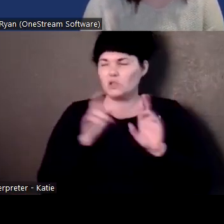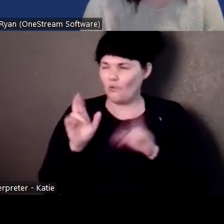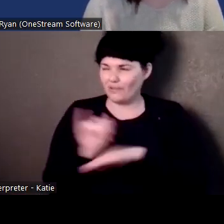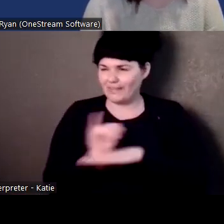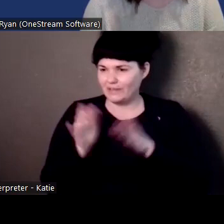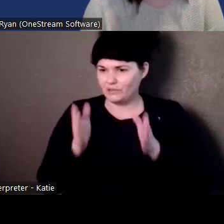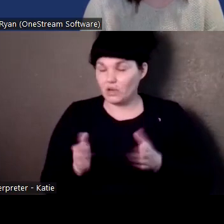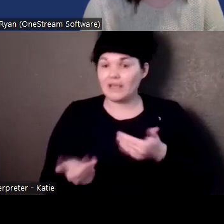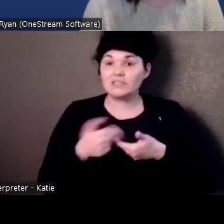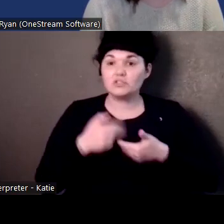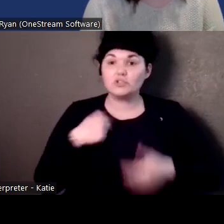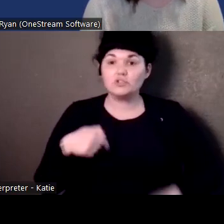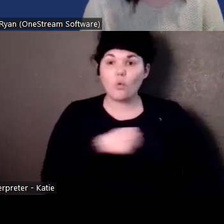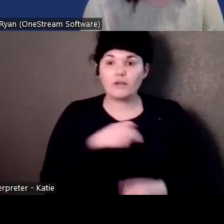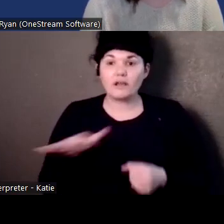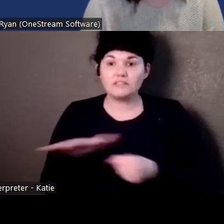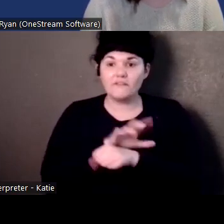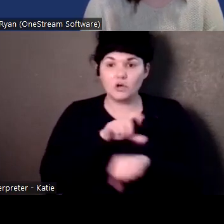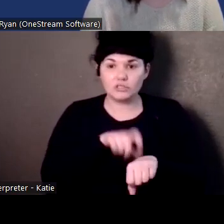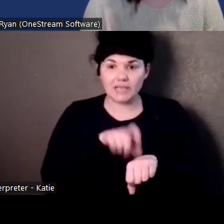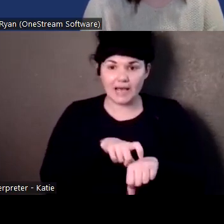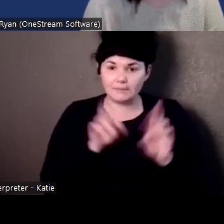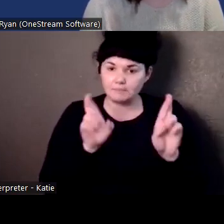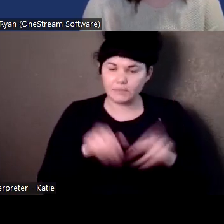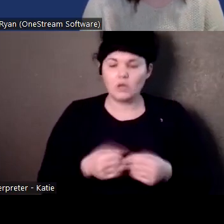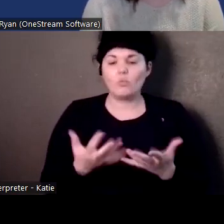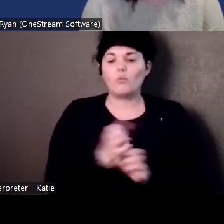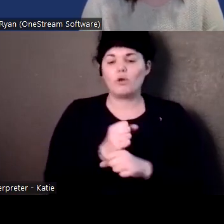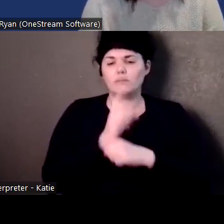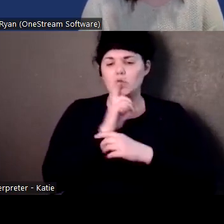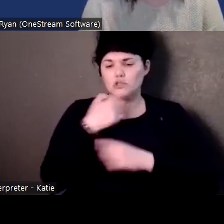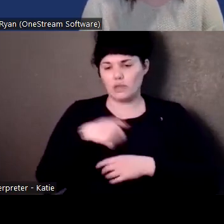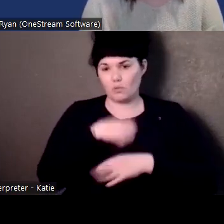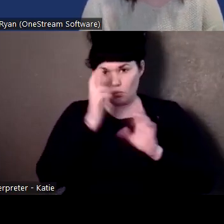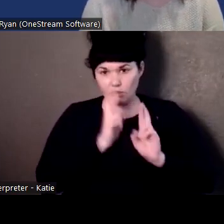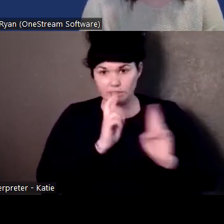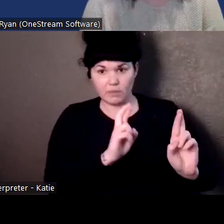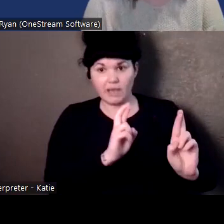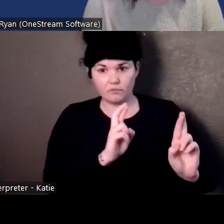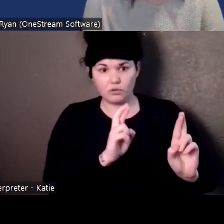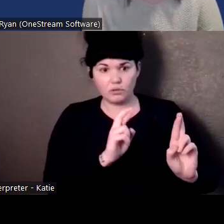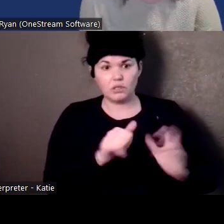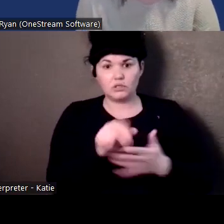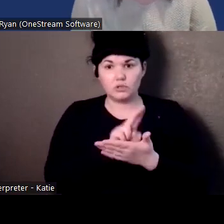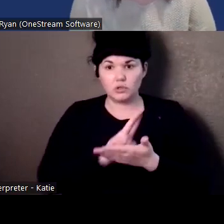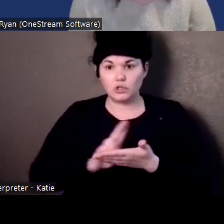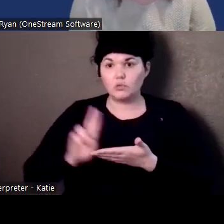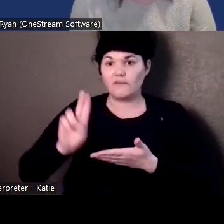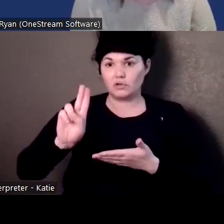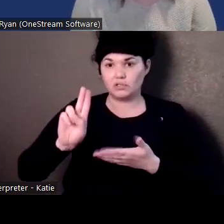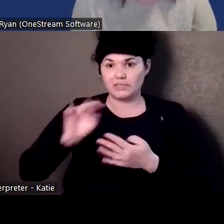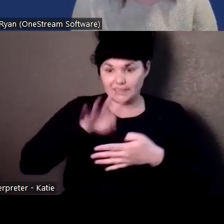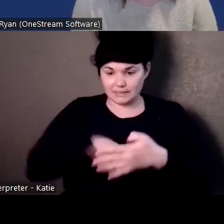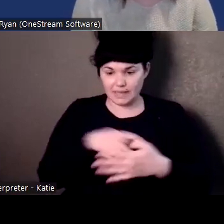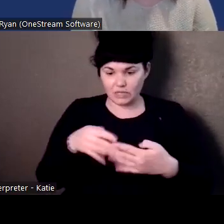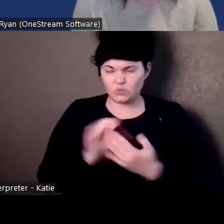us full time. And we want to make sure that we are being respectful to university calendars and